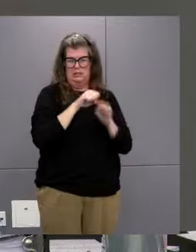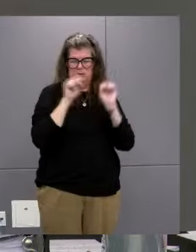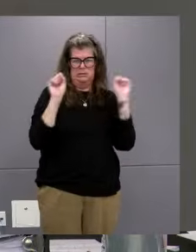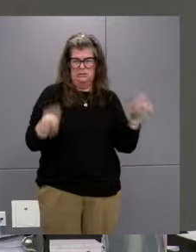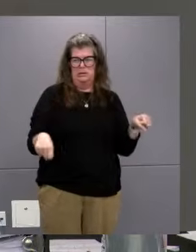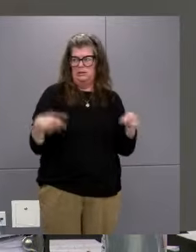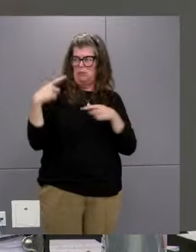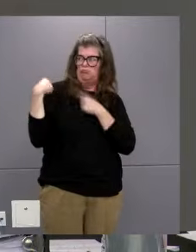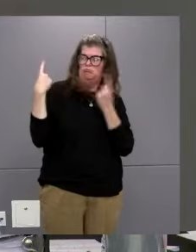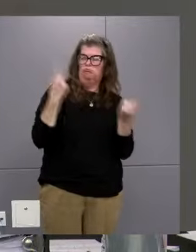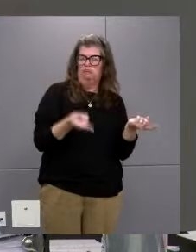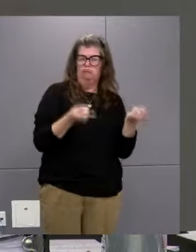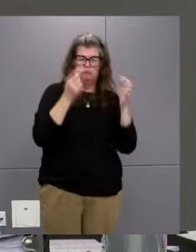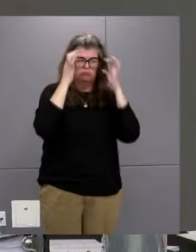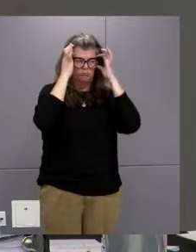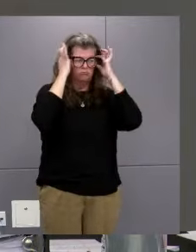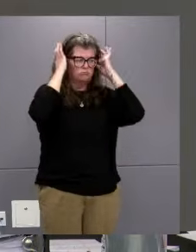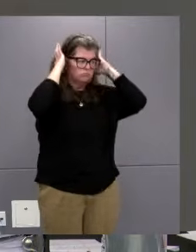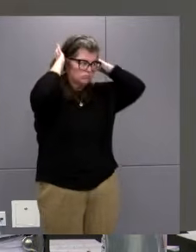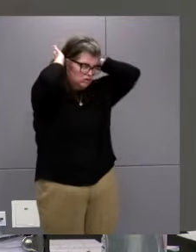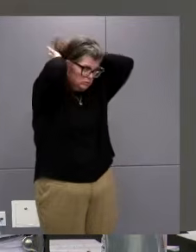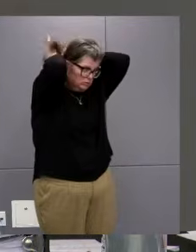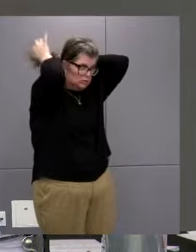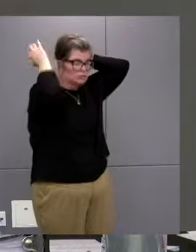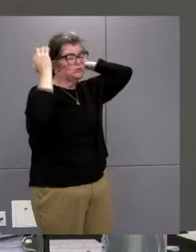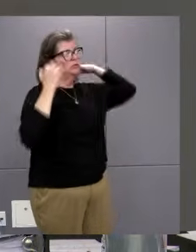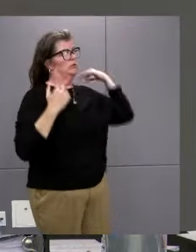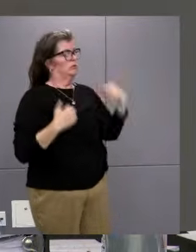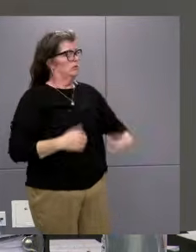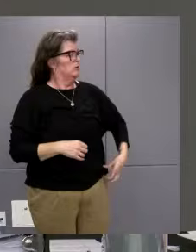now. That would be, I think,